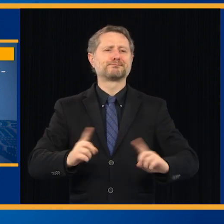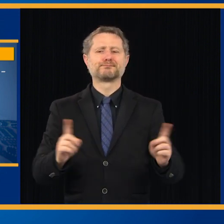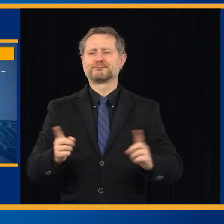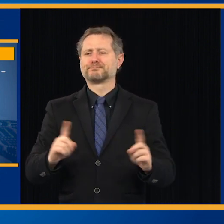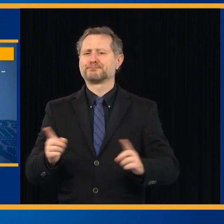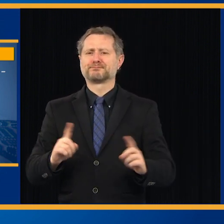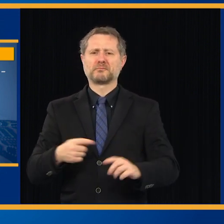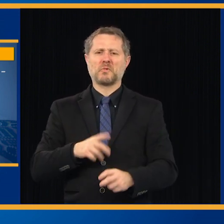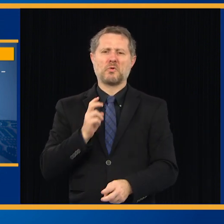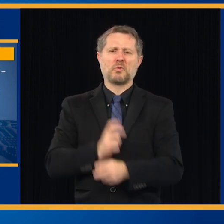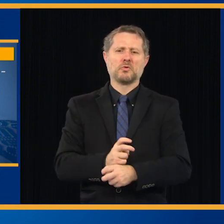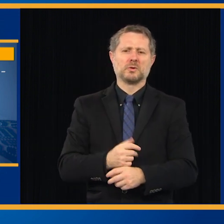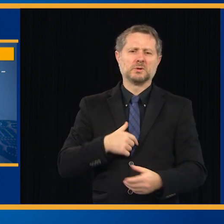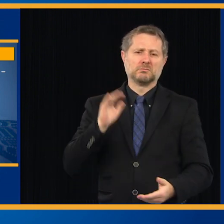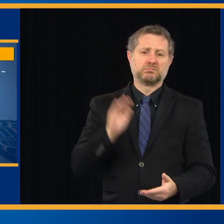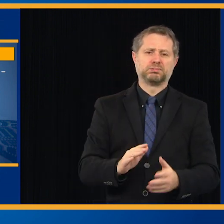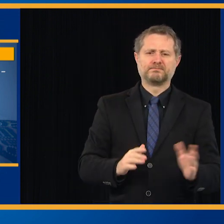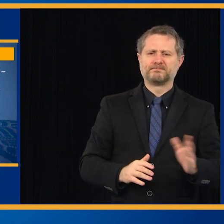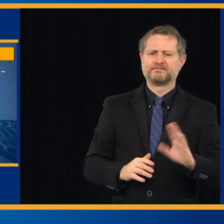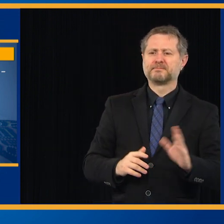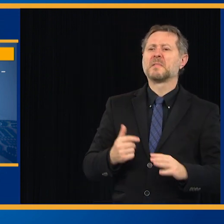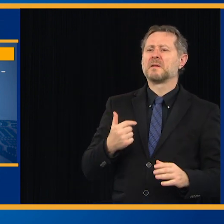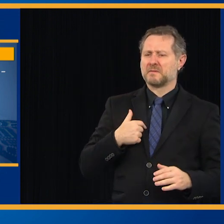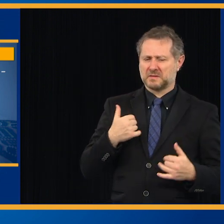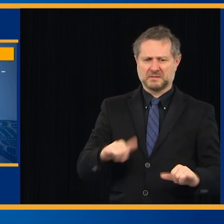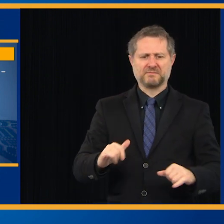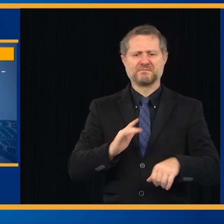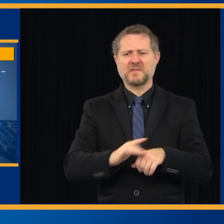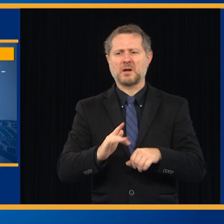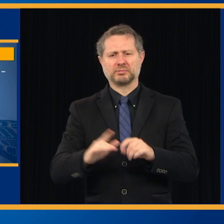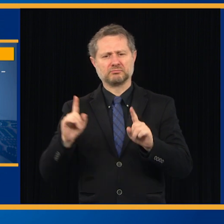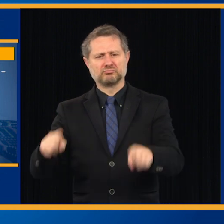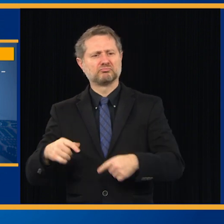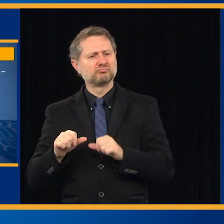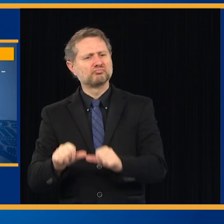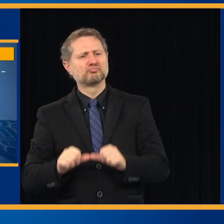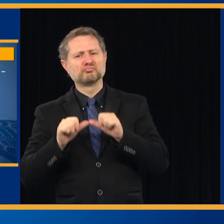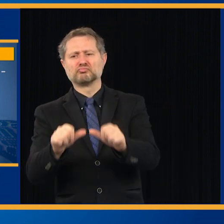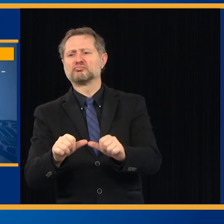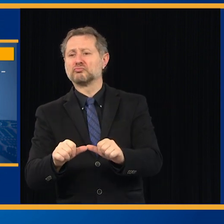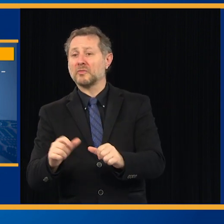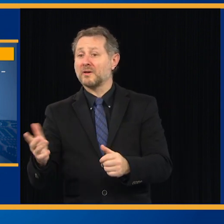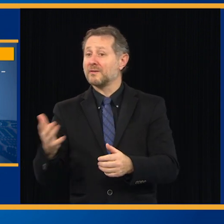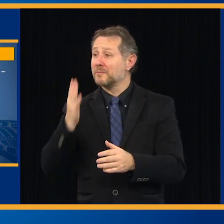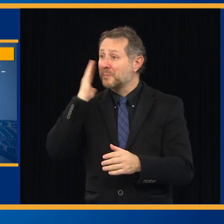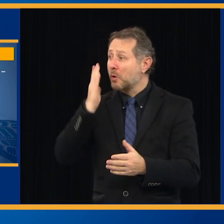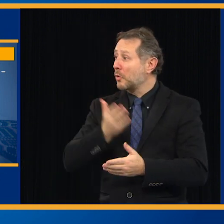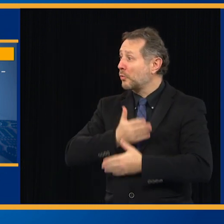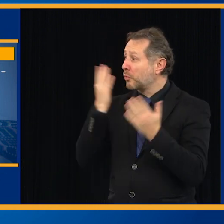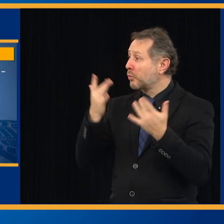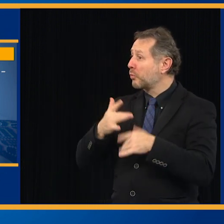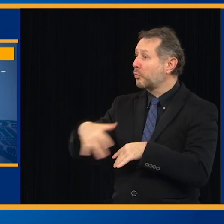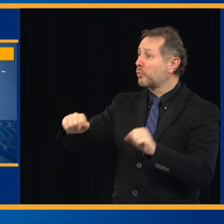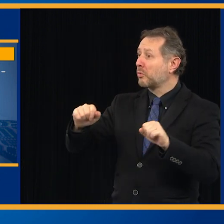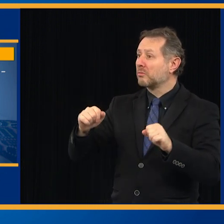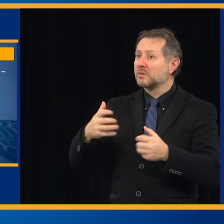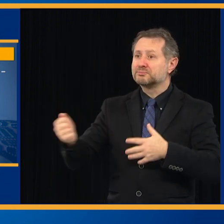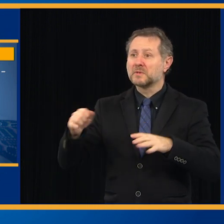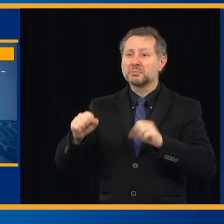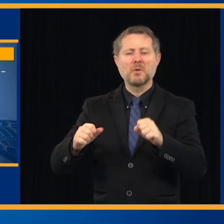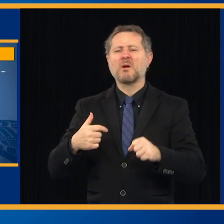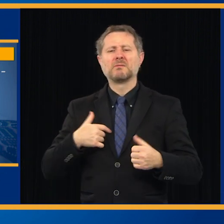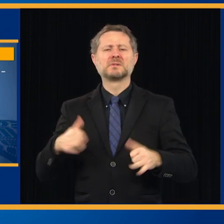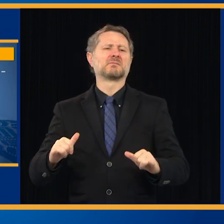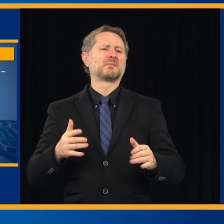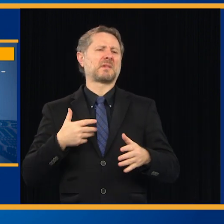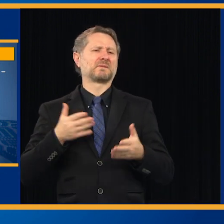more hospital beds available than we've used, always. There has not been a day that we didn't have more beds available than we've used.